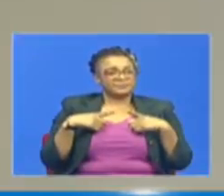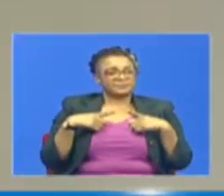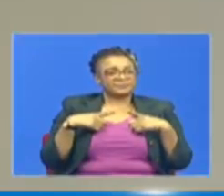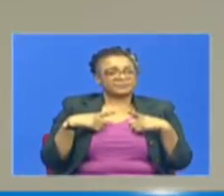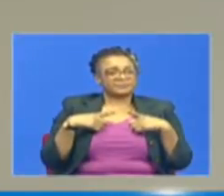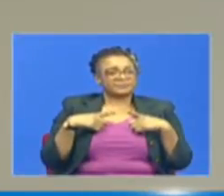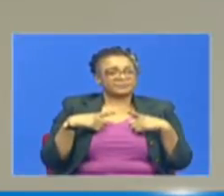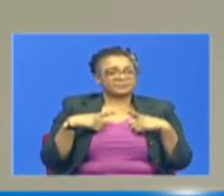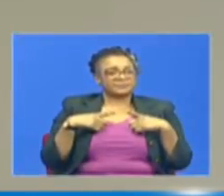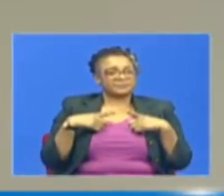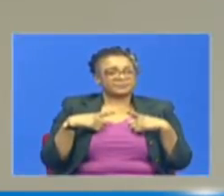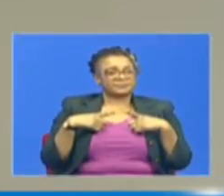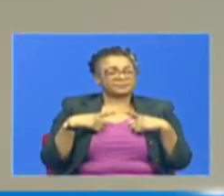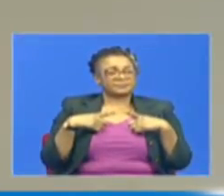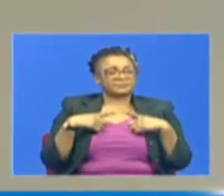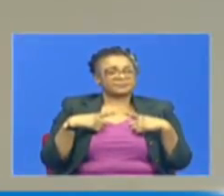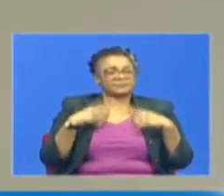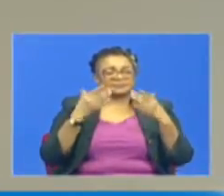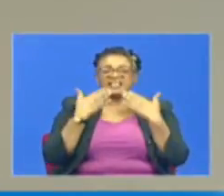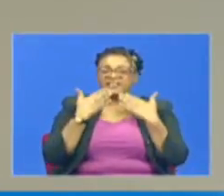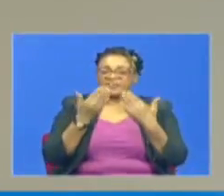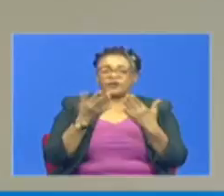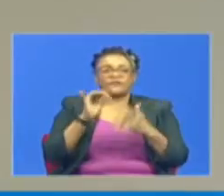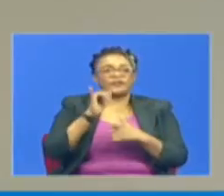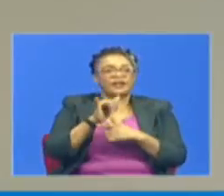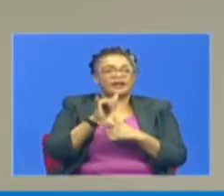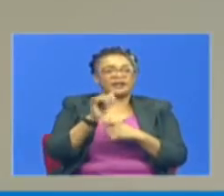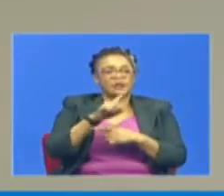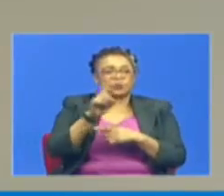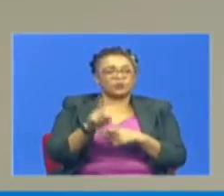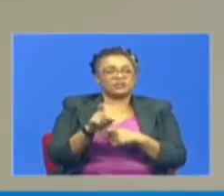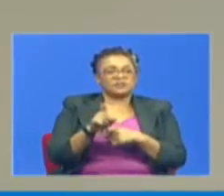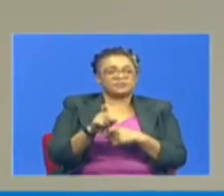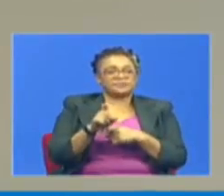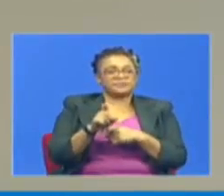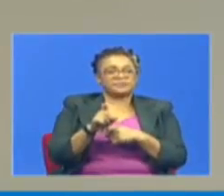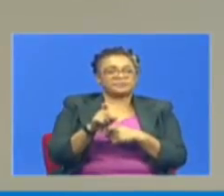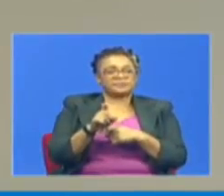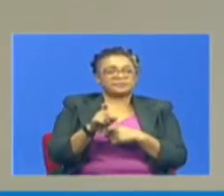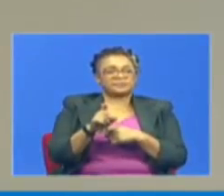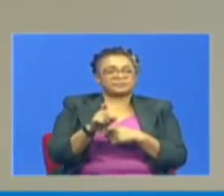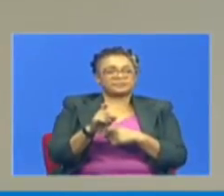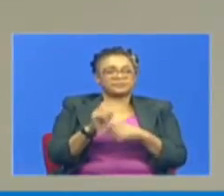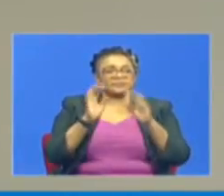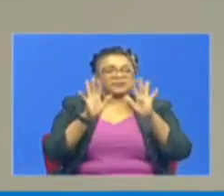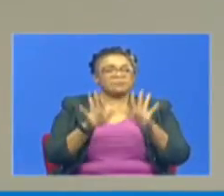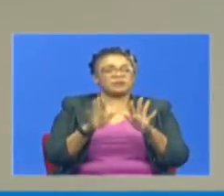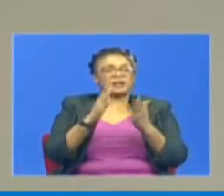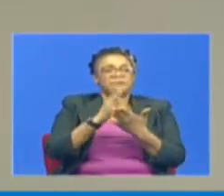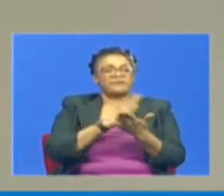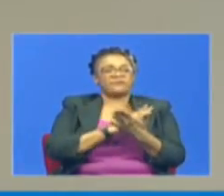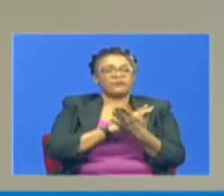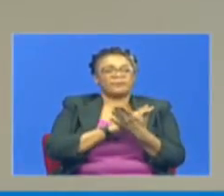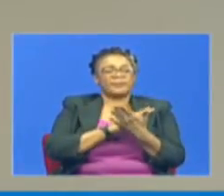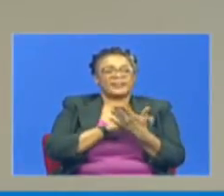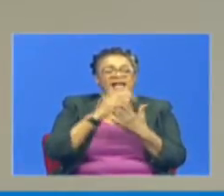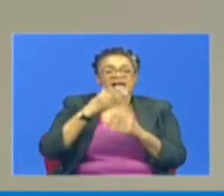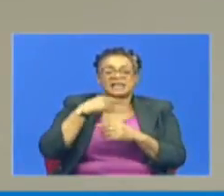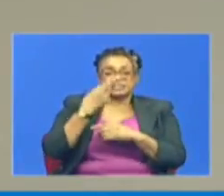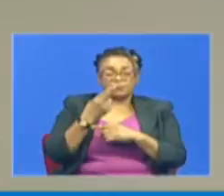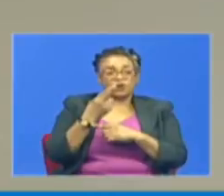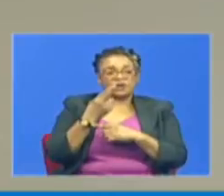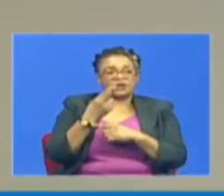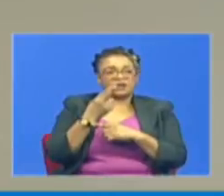Yeah, thank you for that question. And I think it's a really important one. And before I go answering it, I want